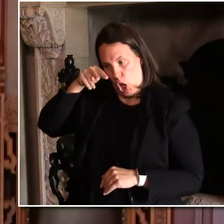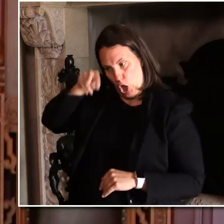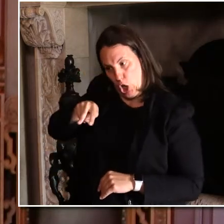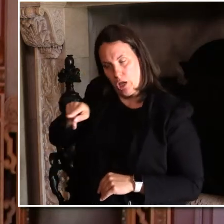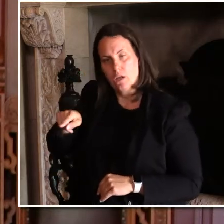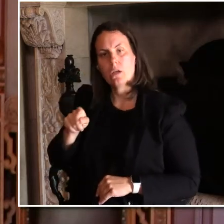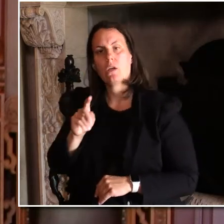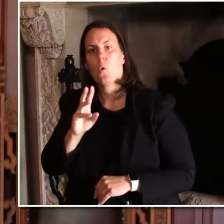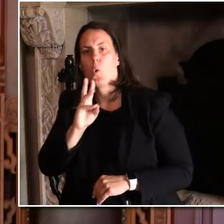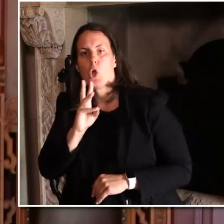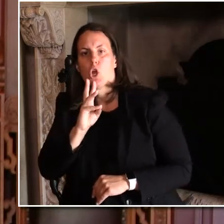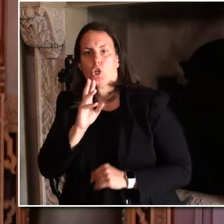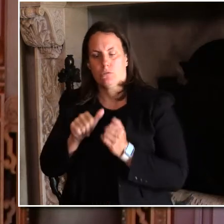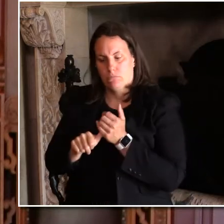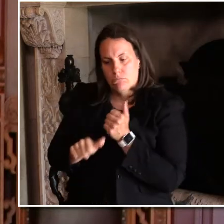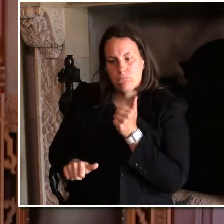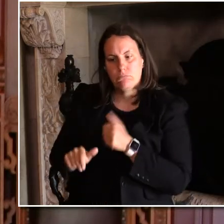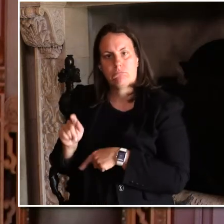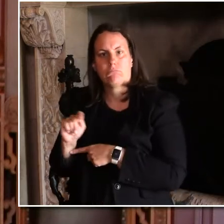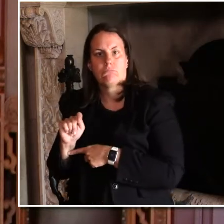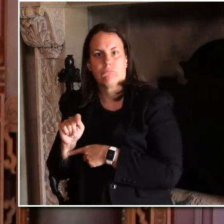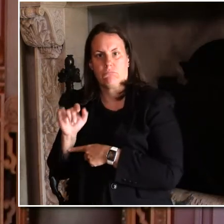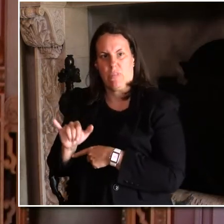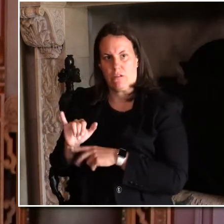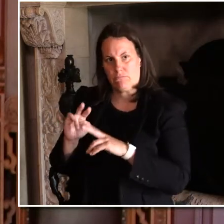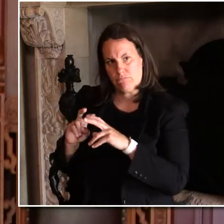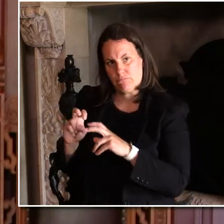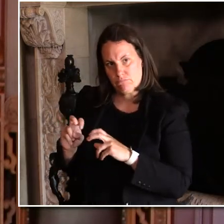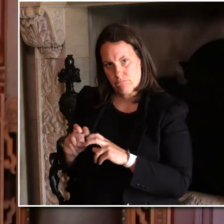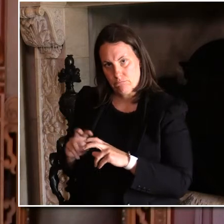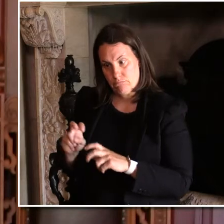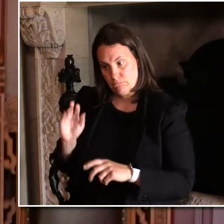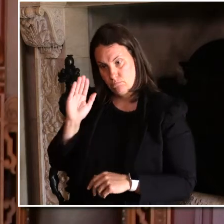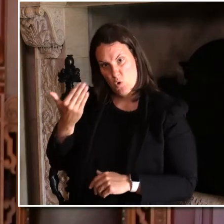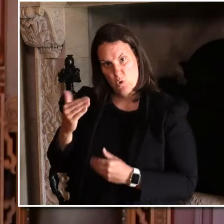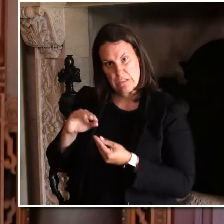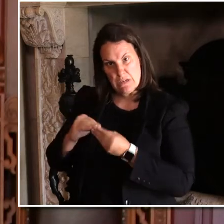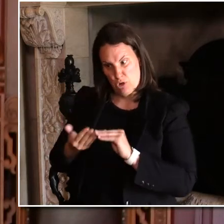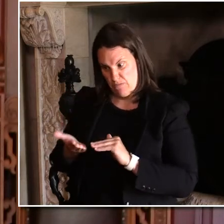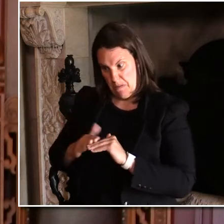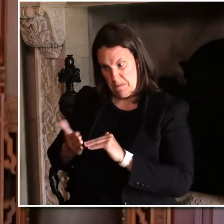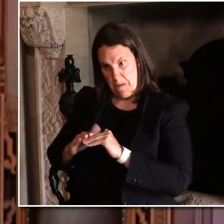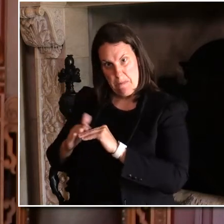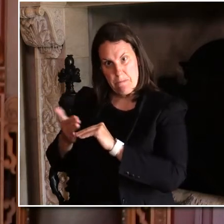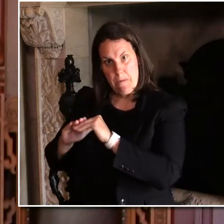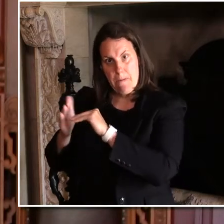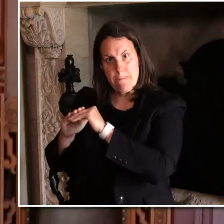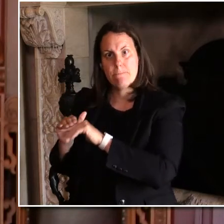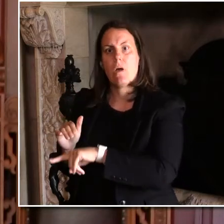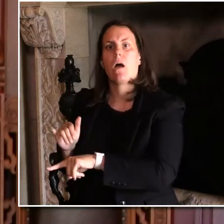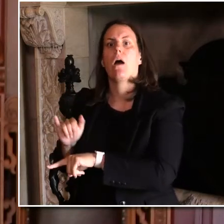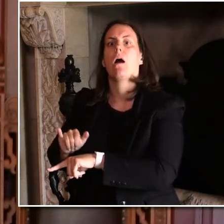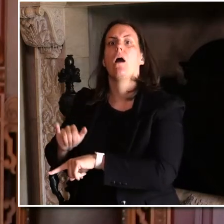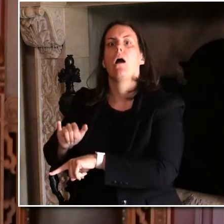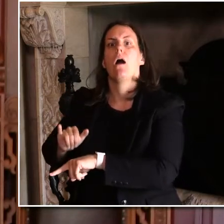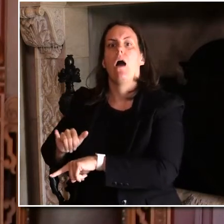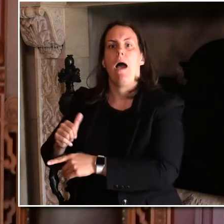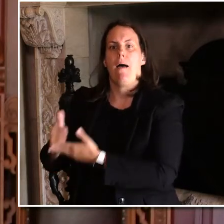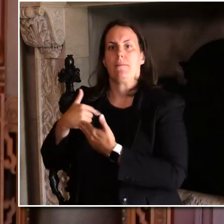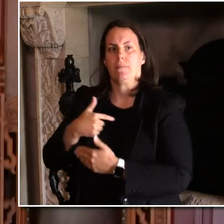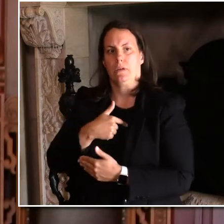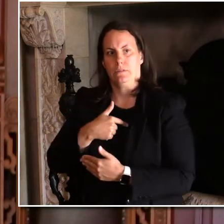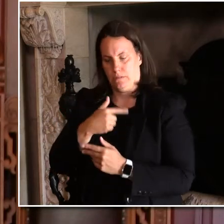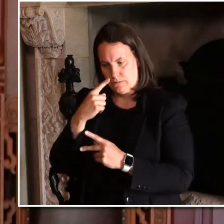and see if that it is circulating. But it is in no way a substitute for diagnostic testing, which is what we use to provide